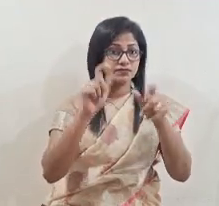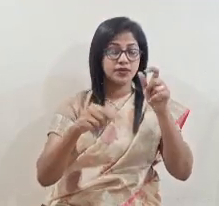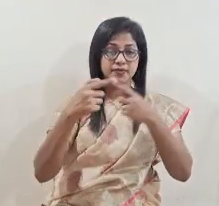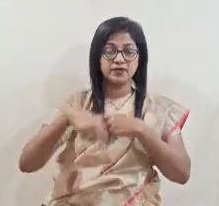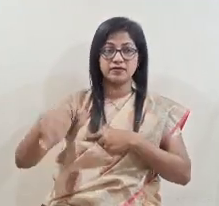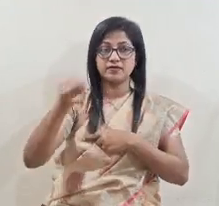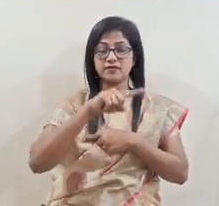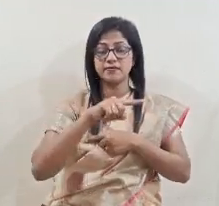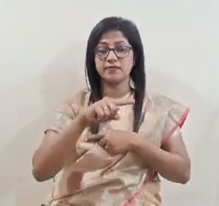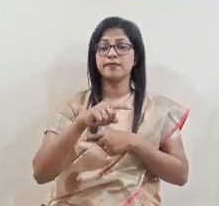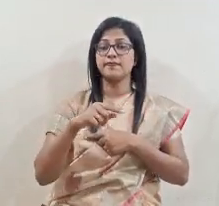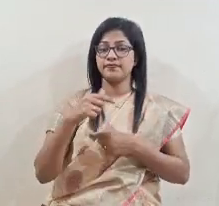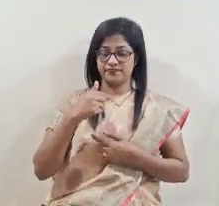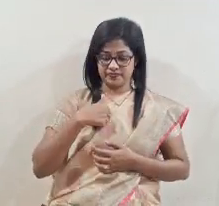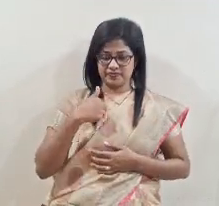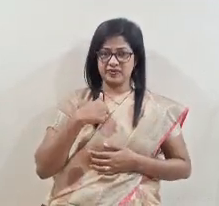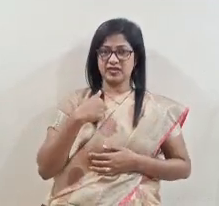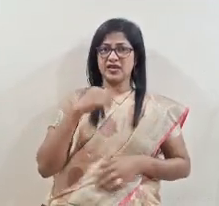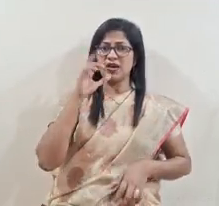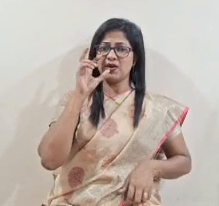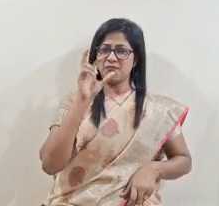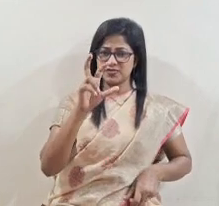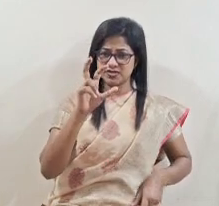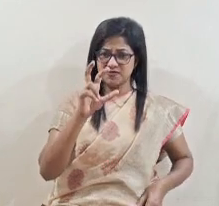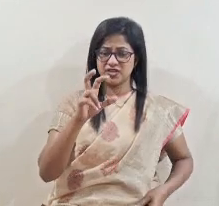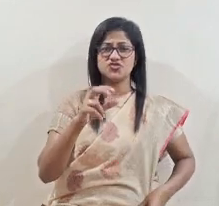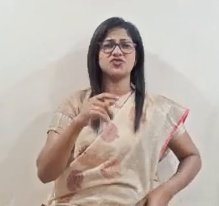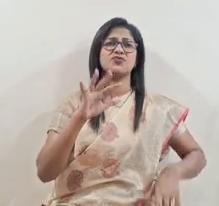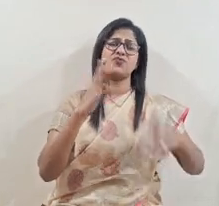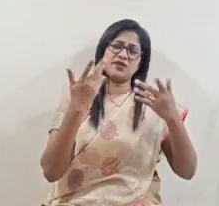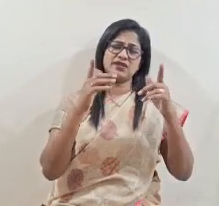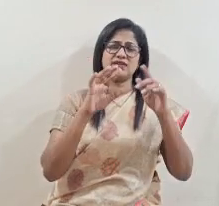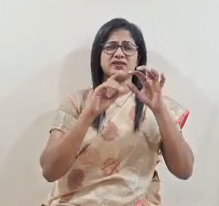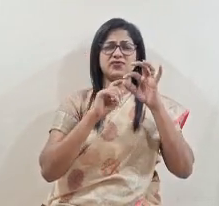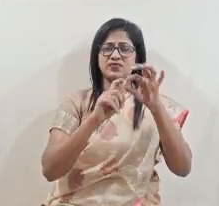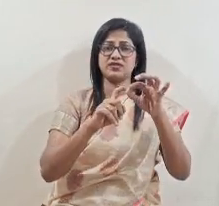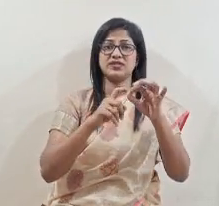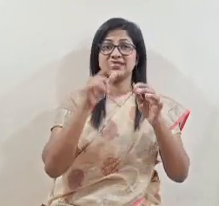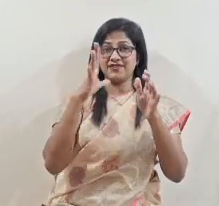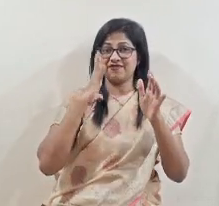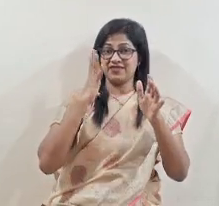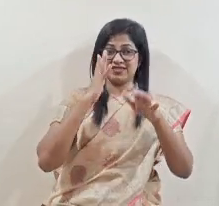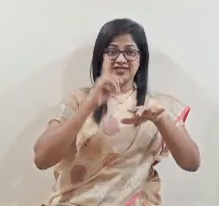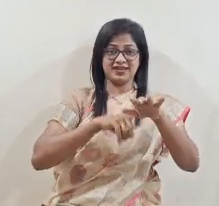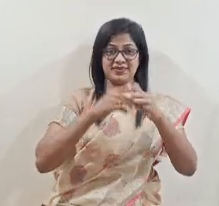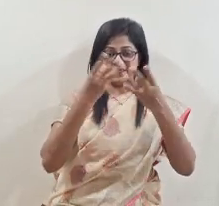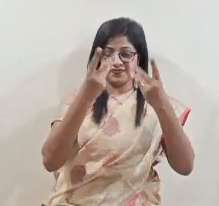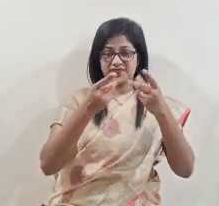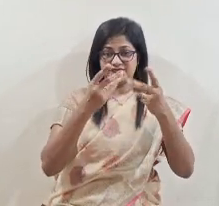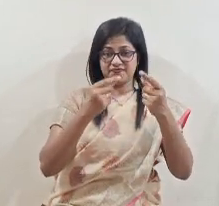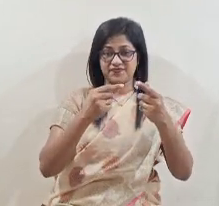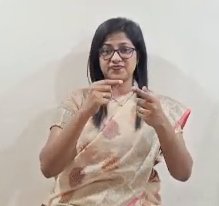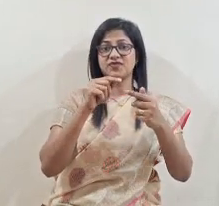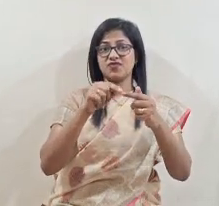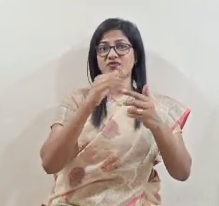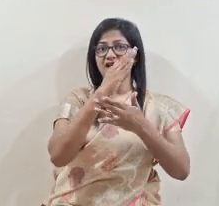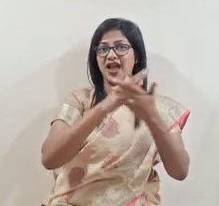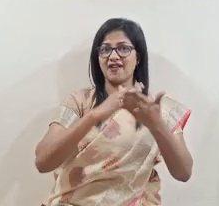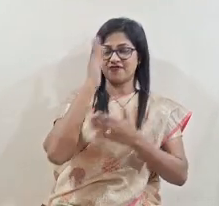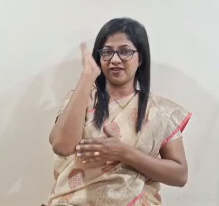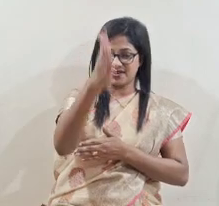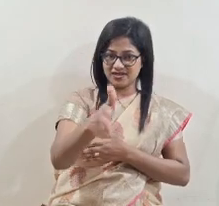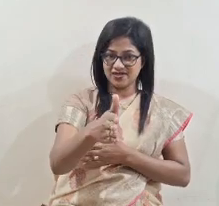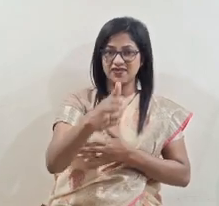it's typically half of headway. Plus, I see a K in your expression. Average waiting time. What does that K represent? K is actually